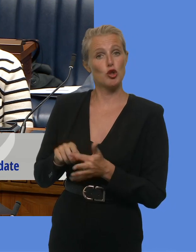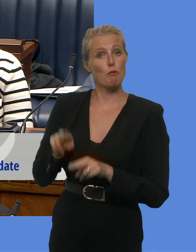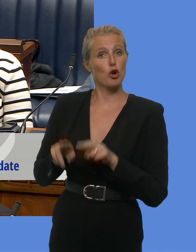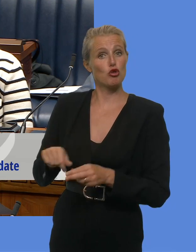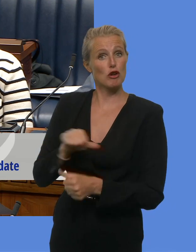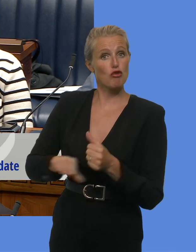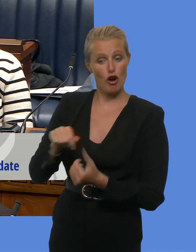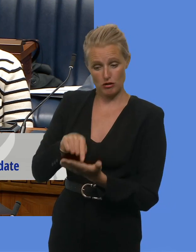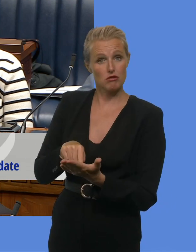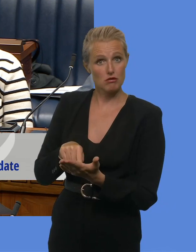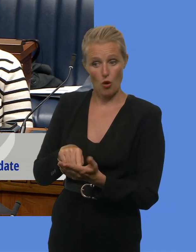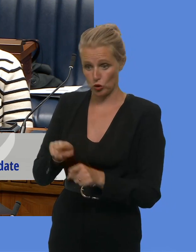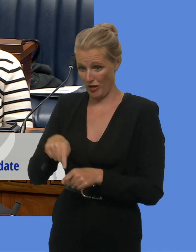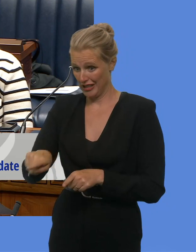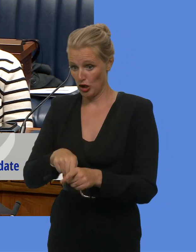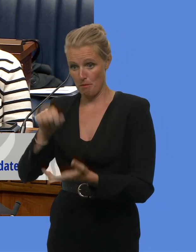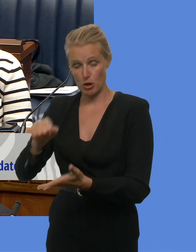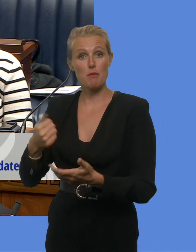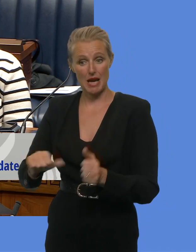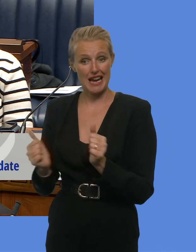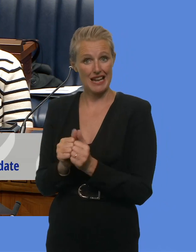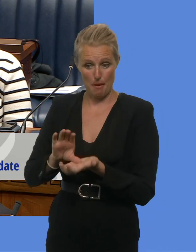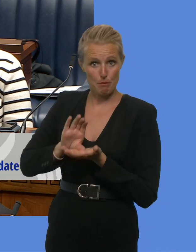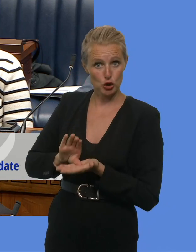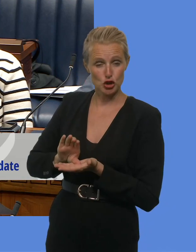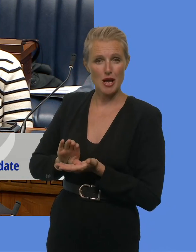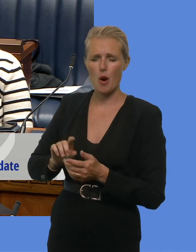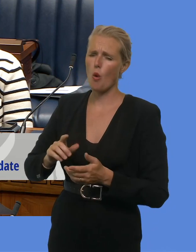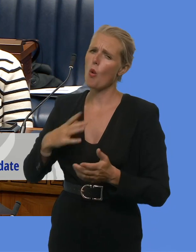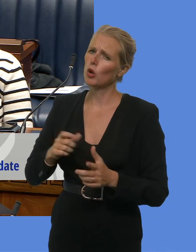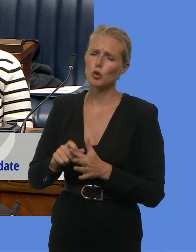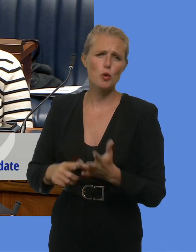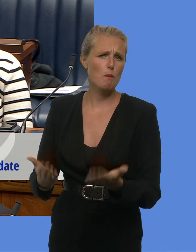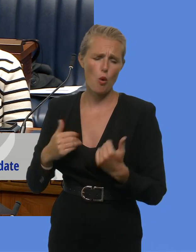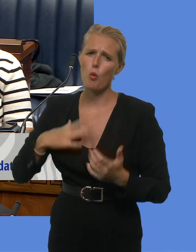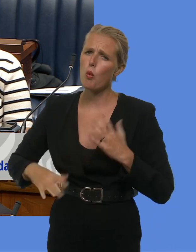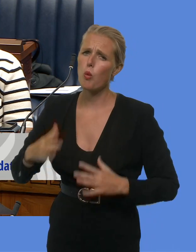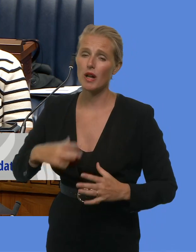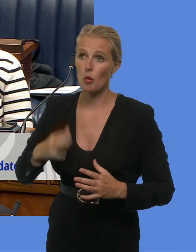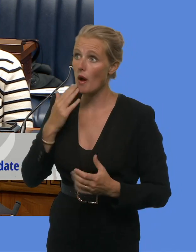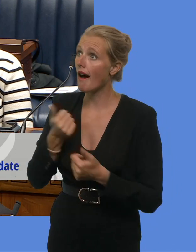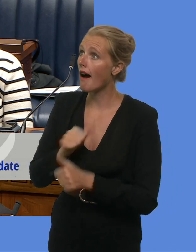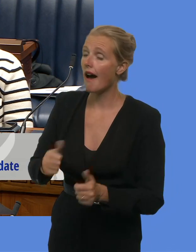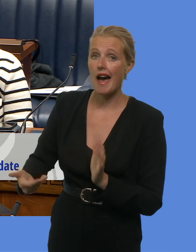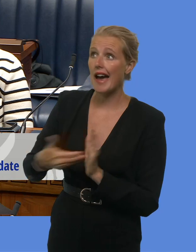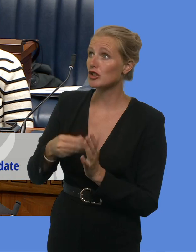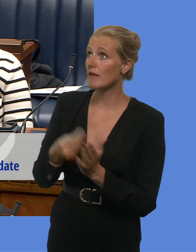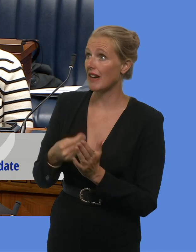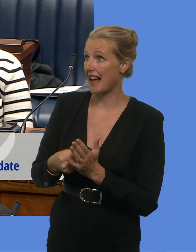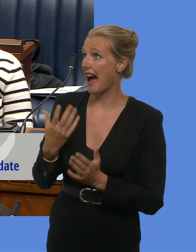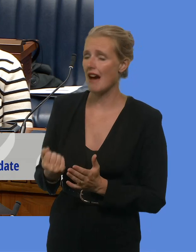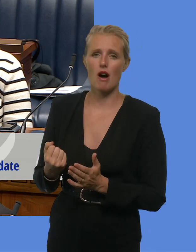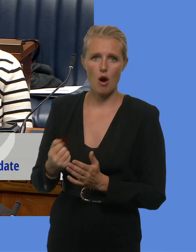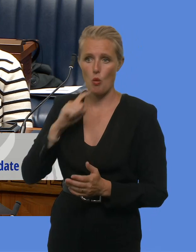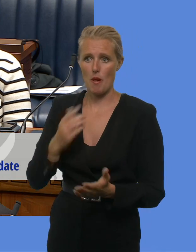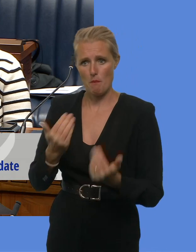the budget for this year, but we do want to do more. But as soon as we were able to get additional budget, we will certainly be able to